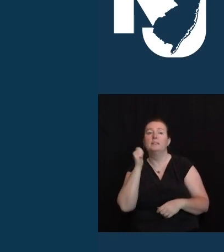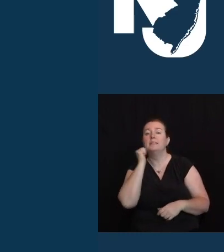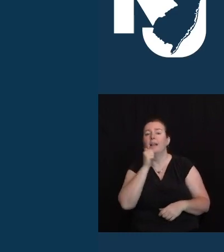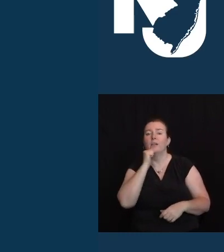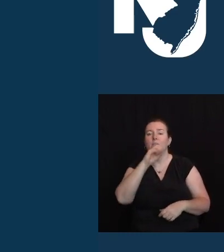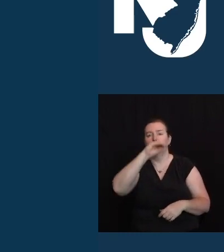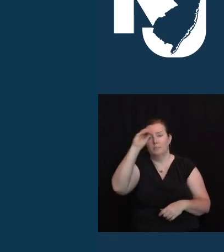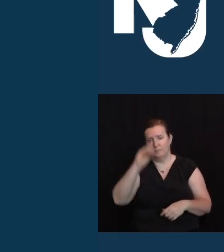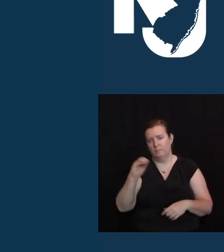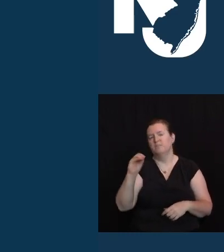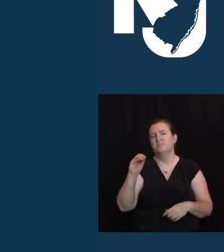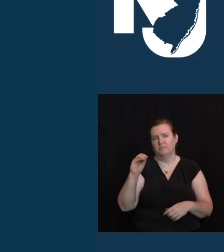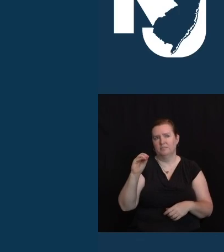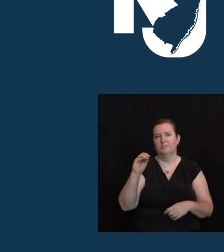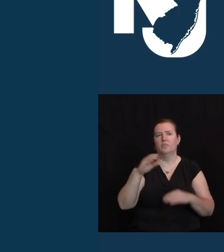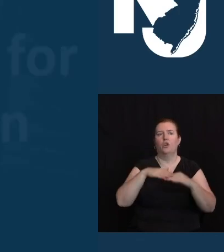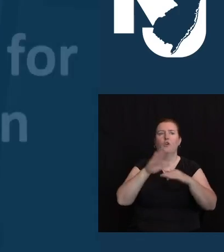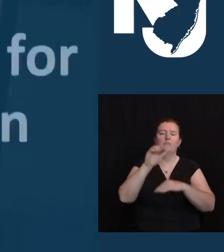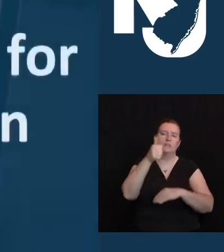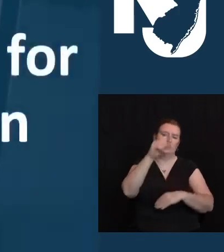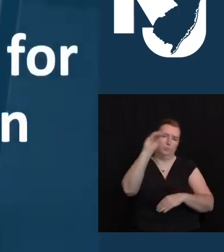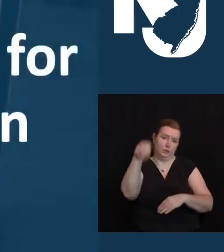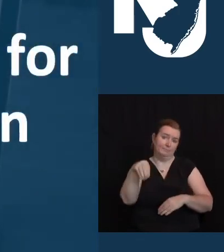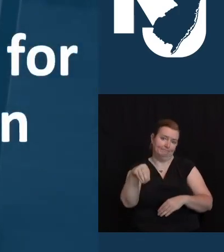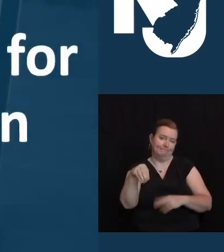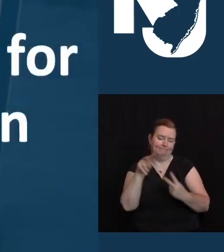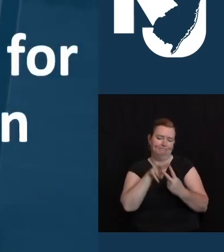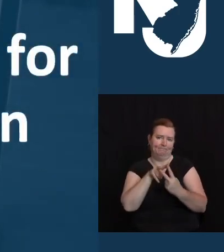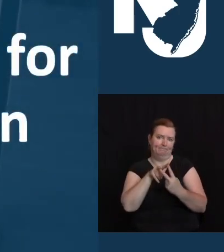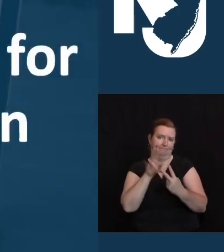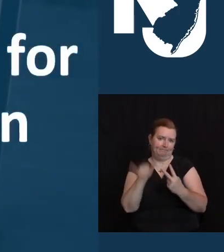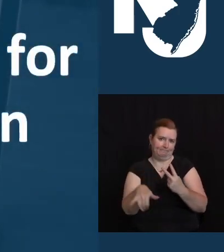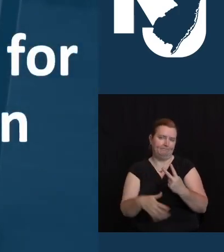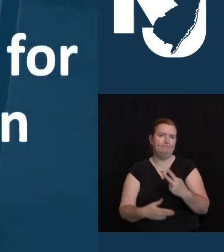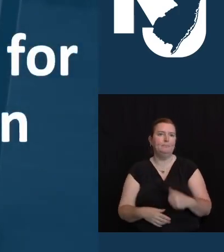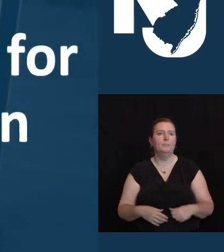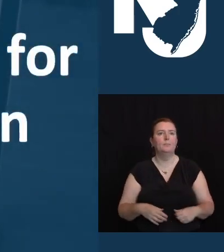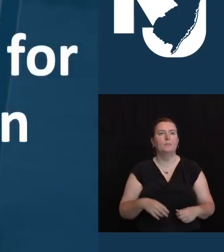than 10%. So visit, if you could,